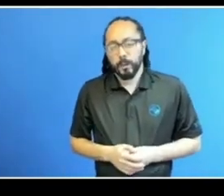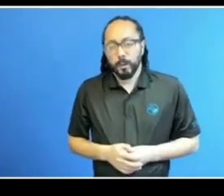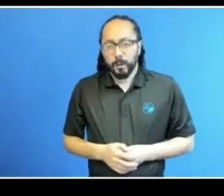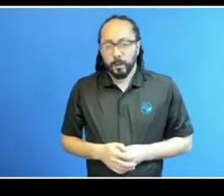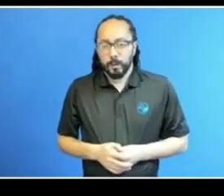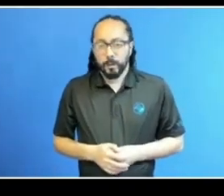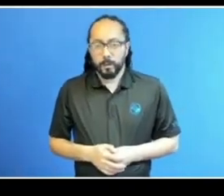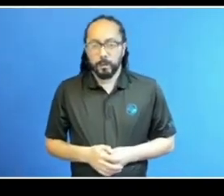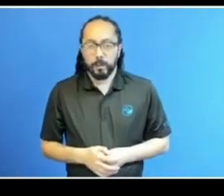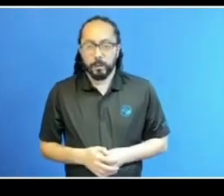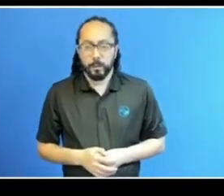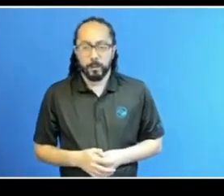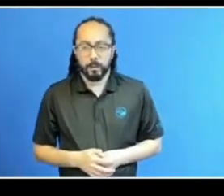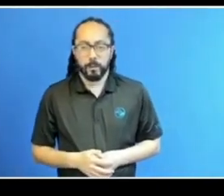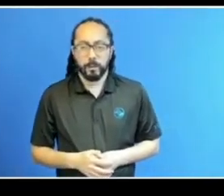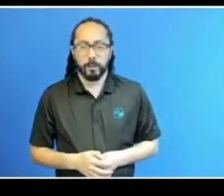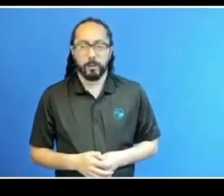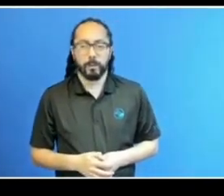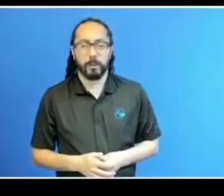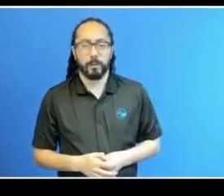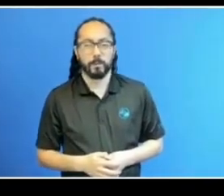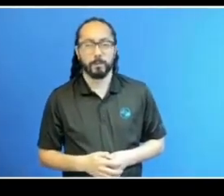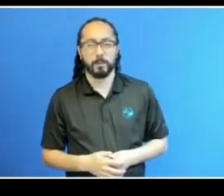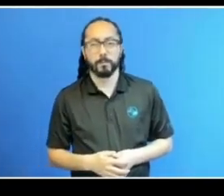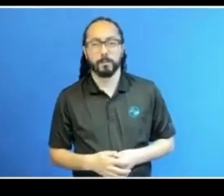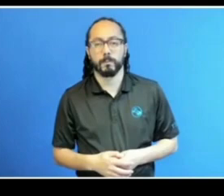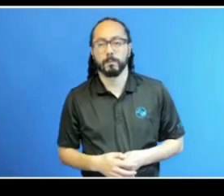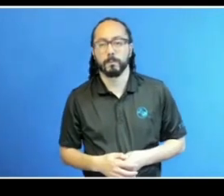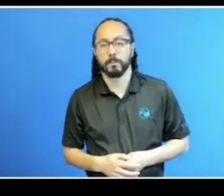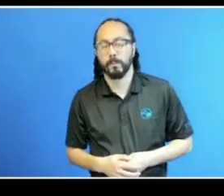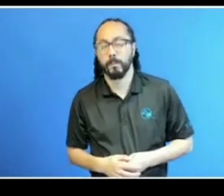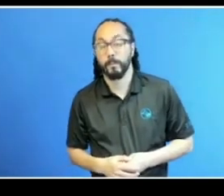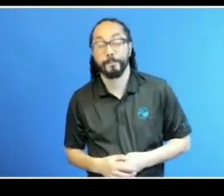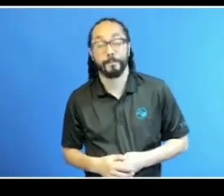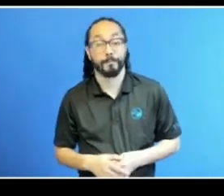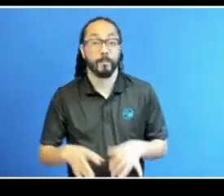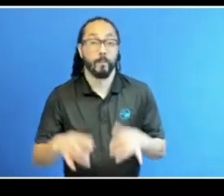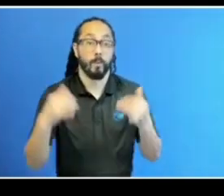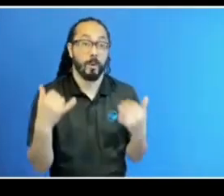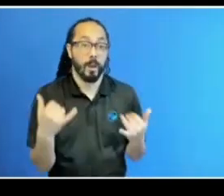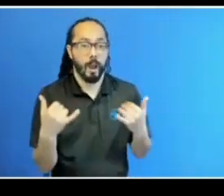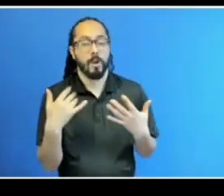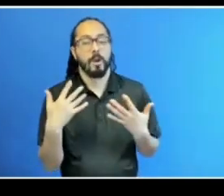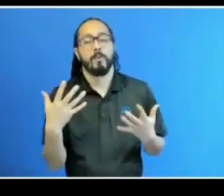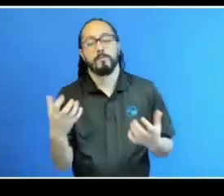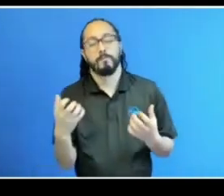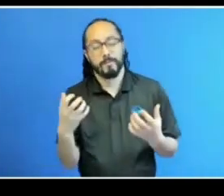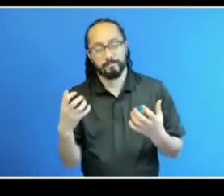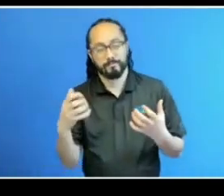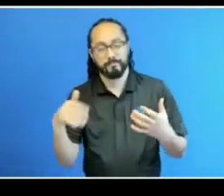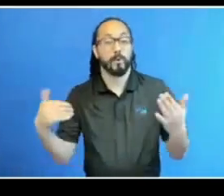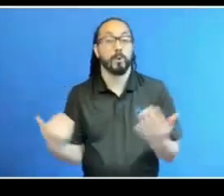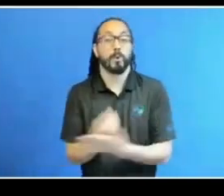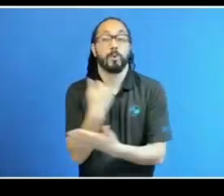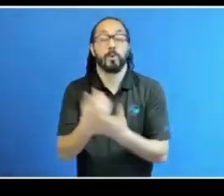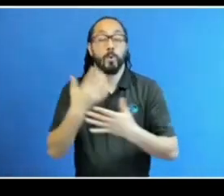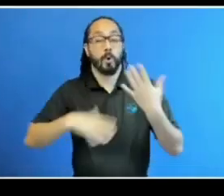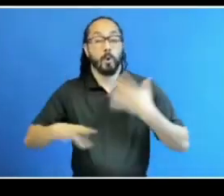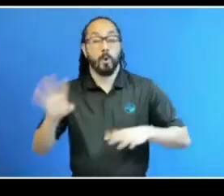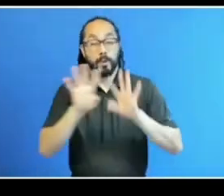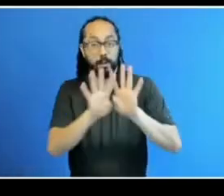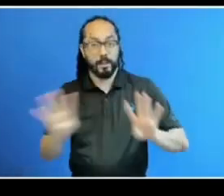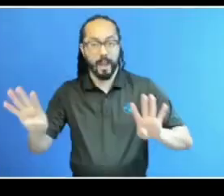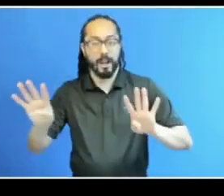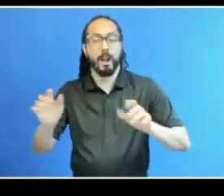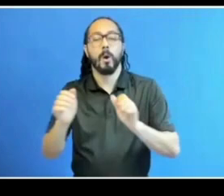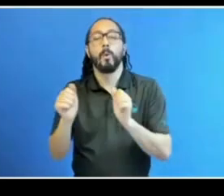Right now we are looking to do kind of like an endangered animal image line. So we had